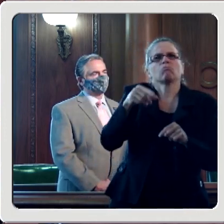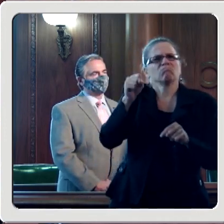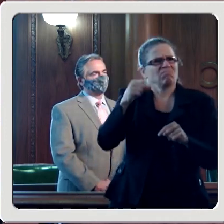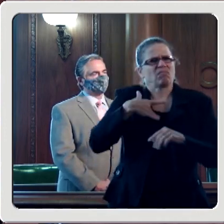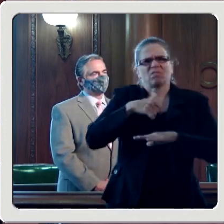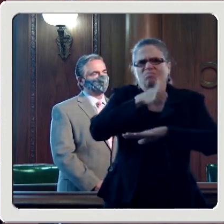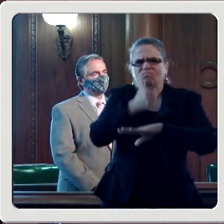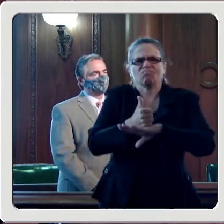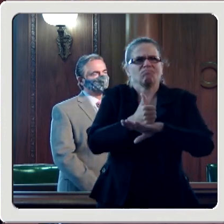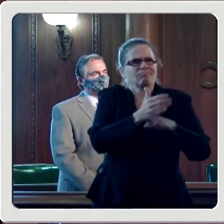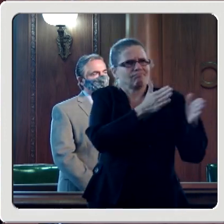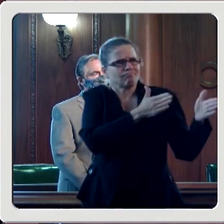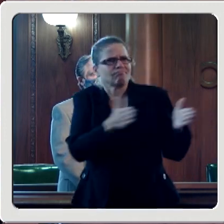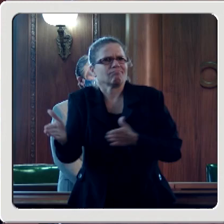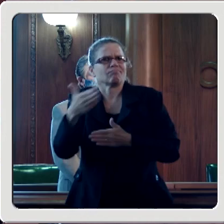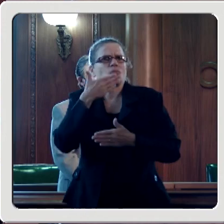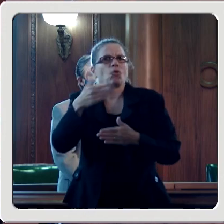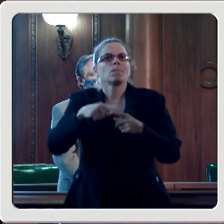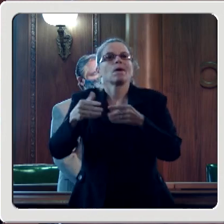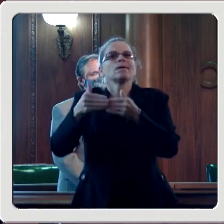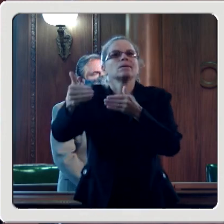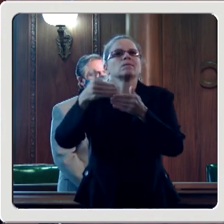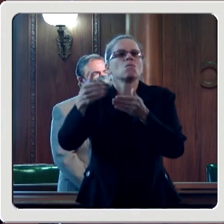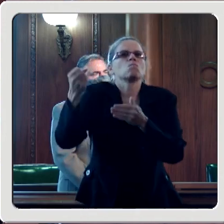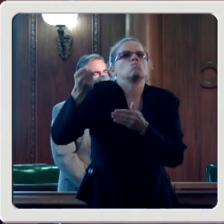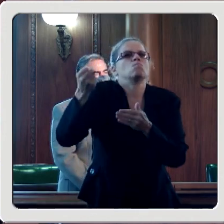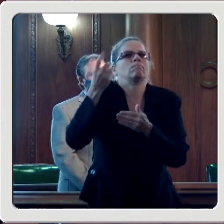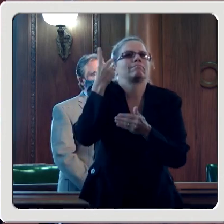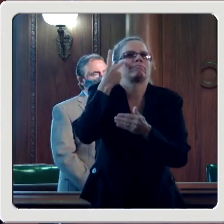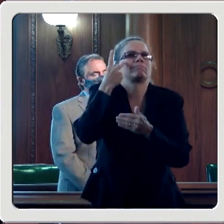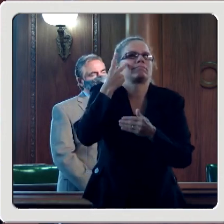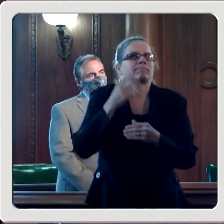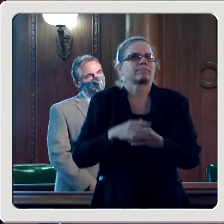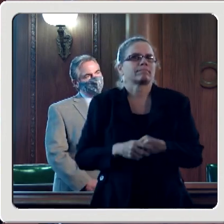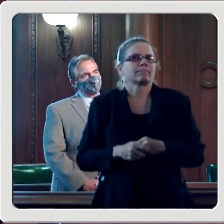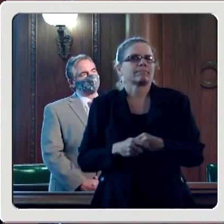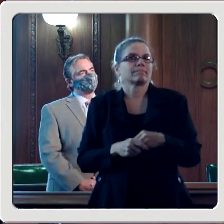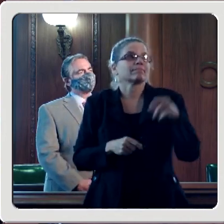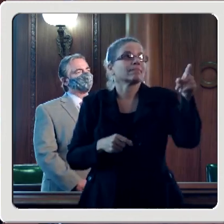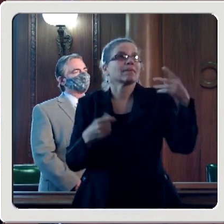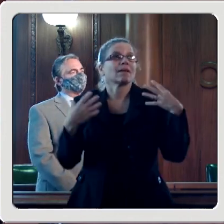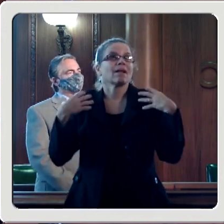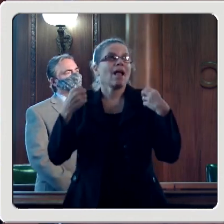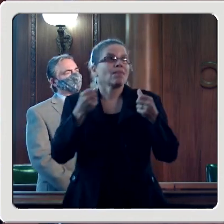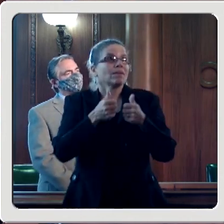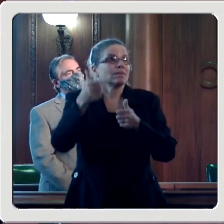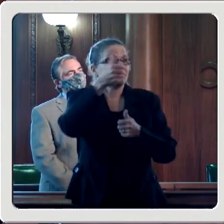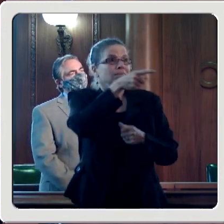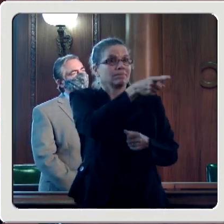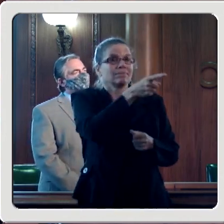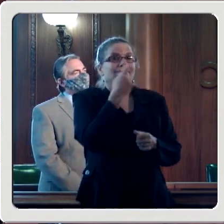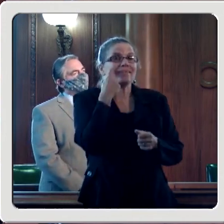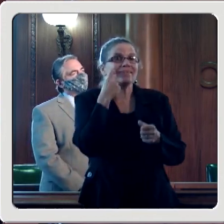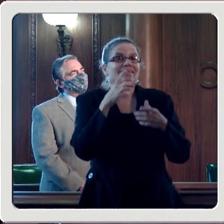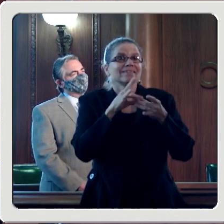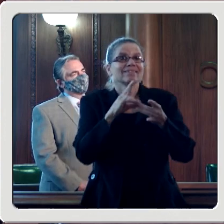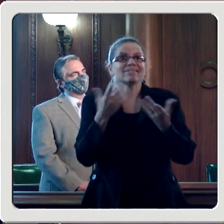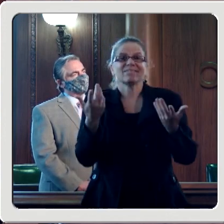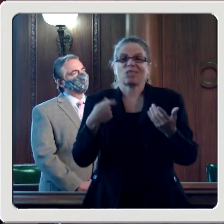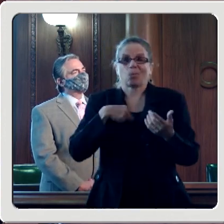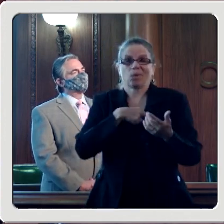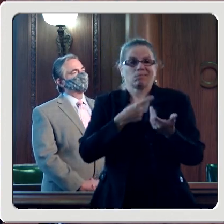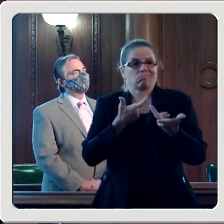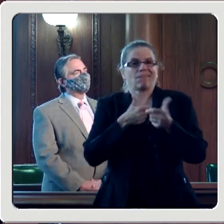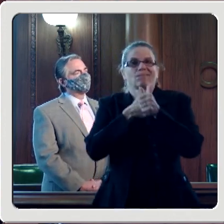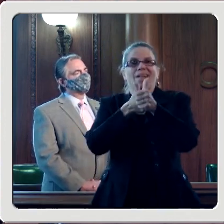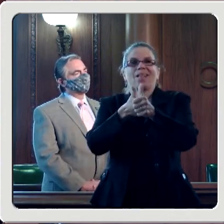data. As the mayor said earlier, and Helen so capably said, that we'll look at the health and science, We'll look at the data from